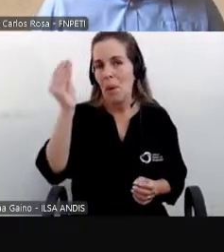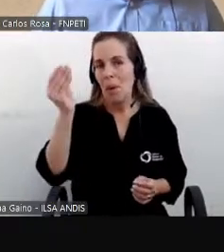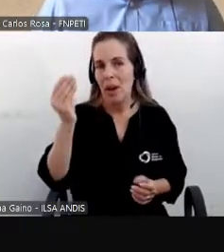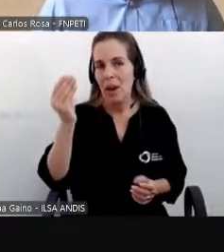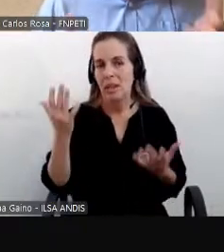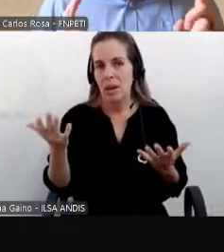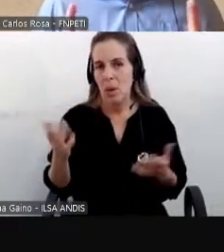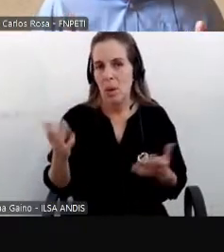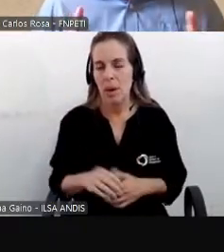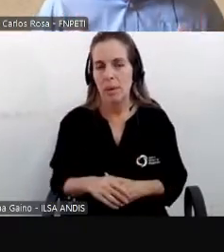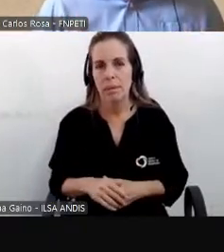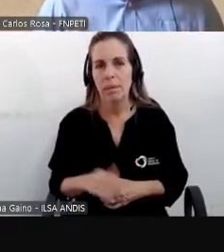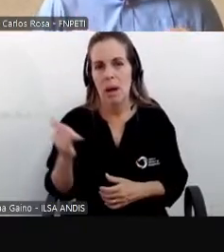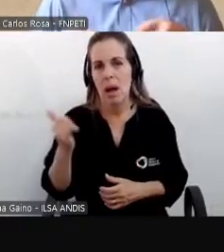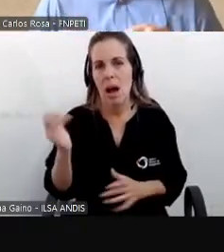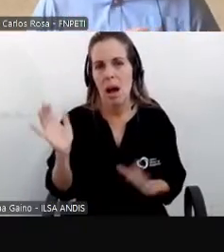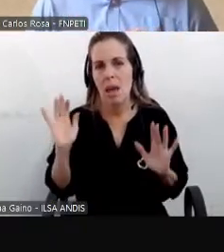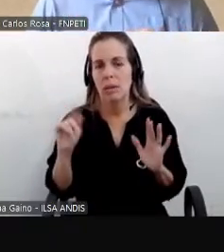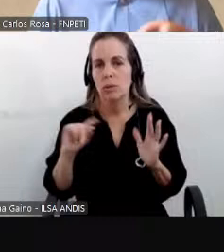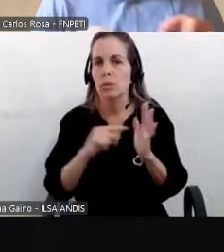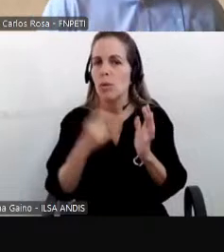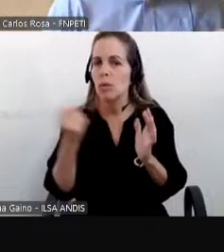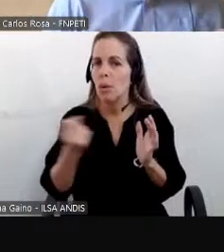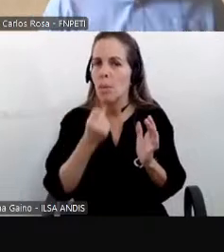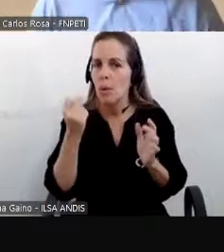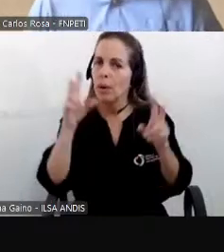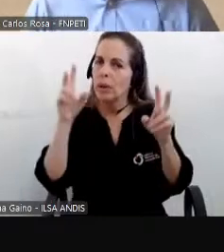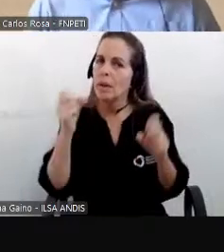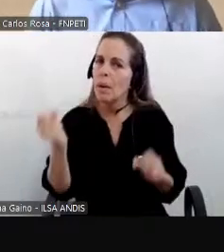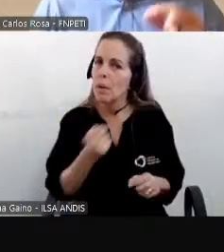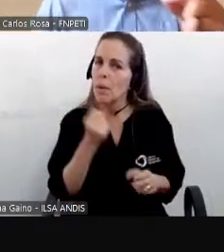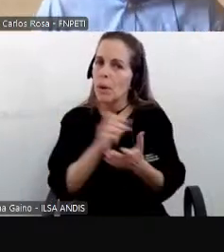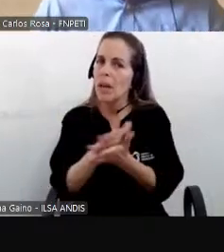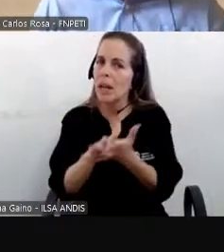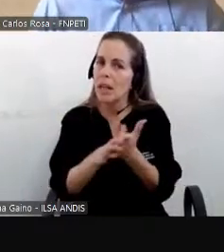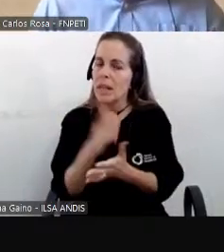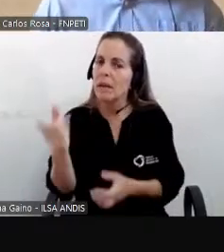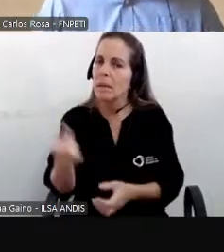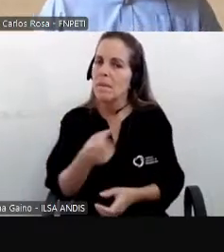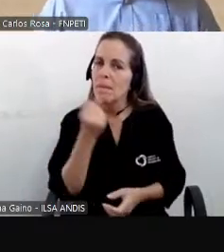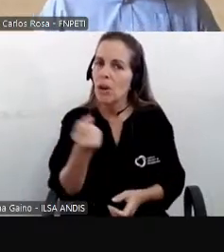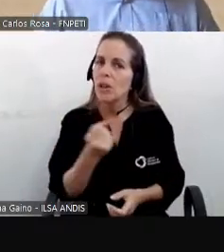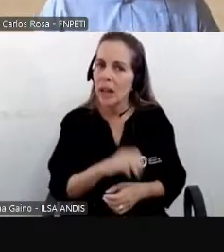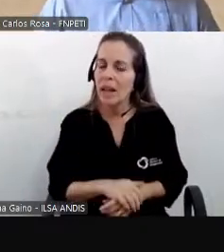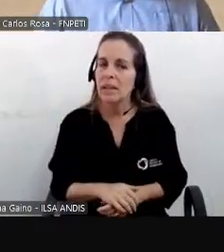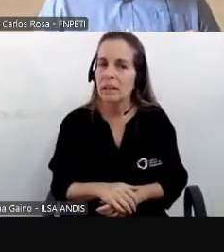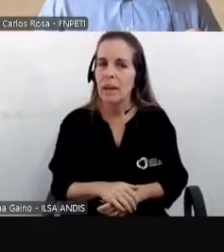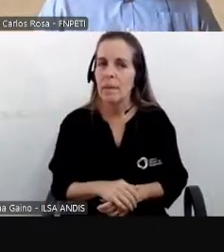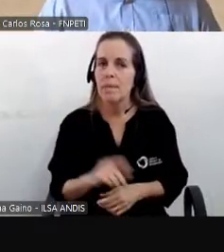Of course, this also happens in Brazil and is a major factor.